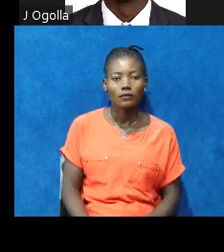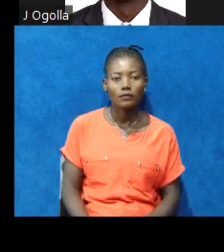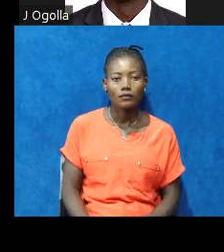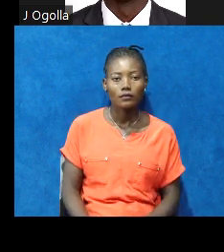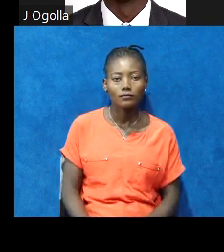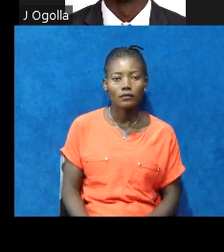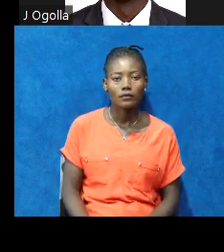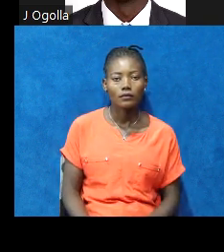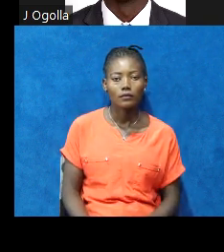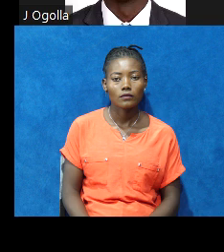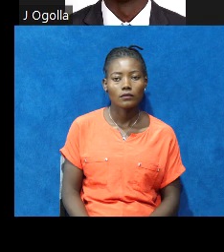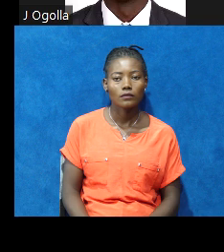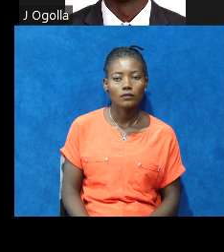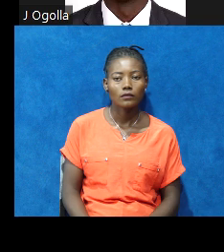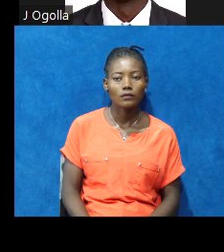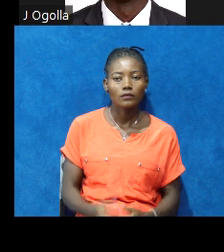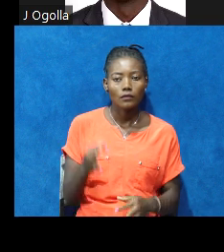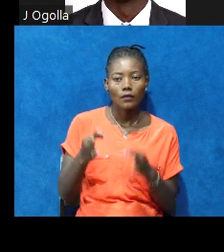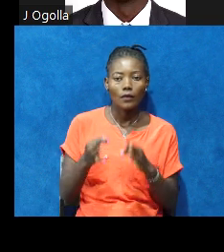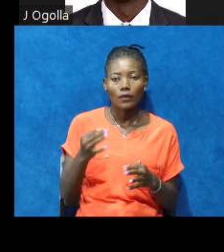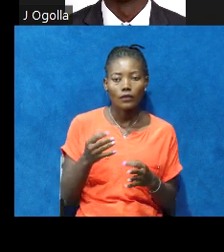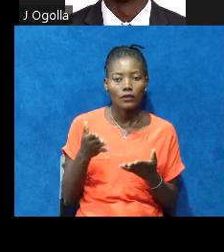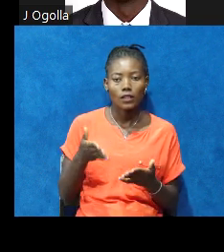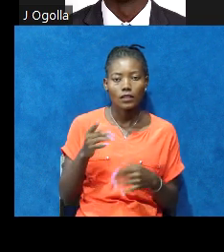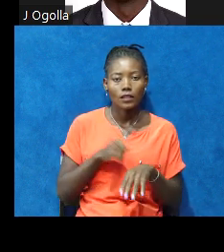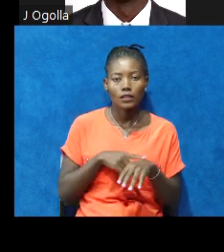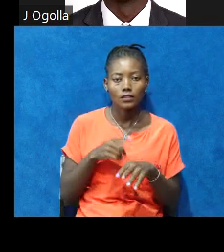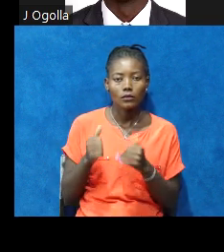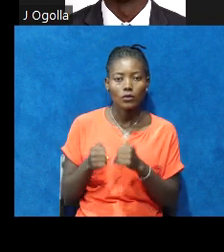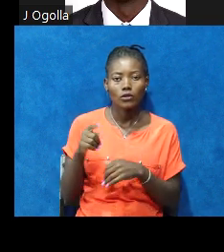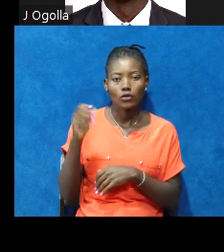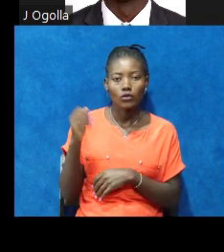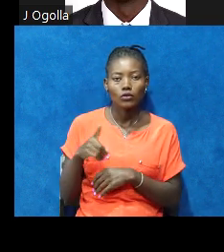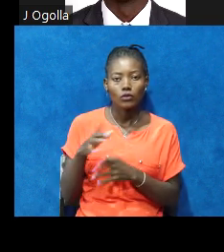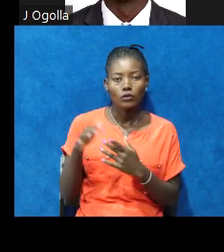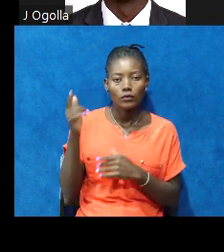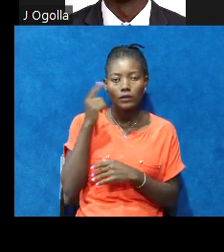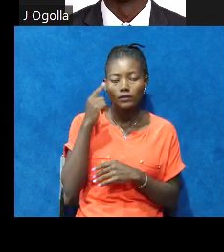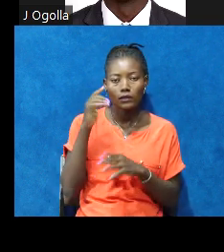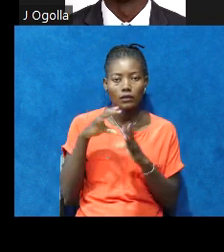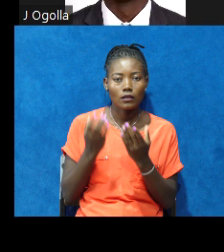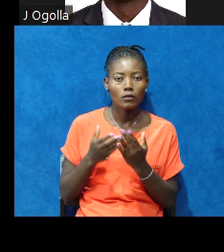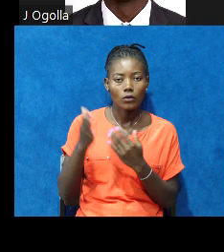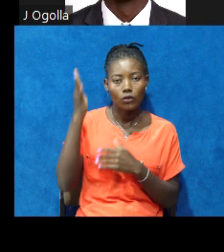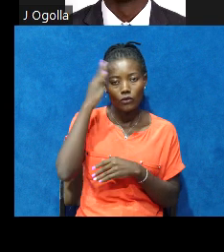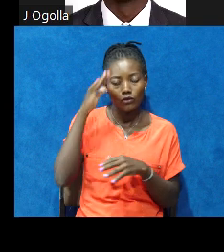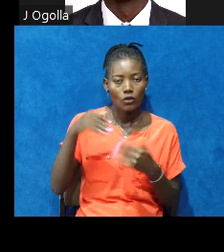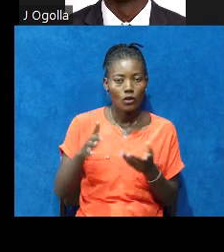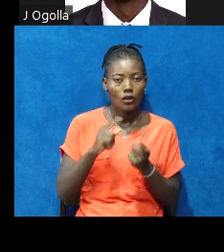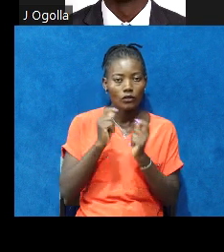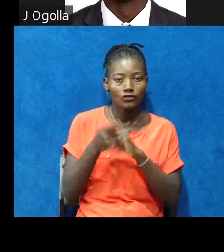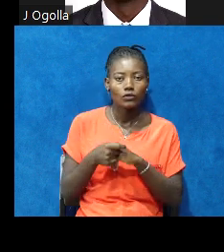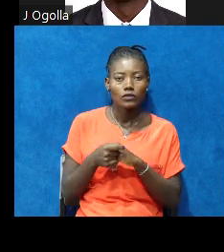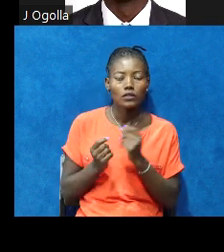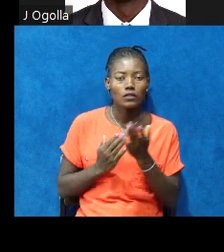So from, you know, if it's now, this is the time you need to be looking at the ball. That is, you know how to switch